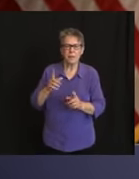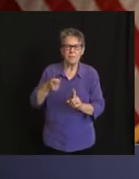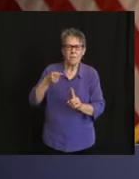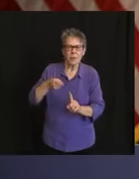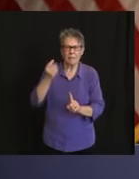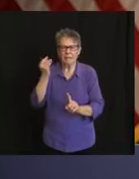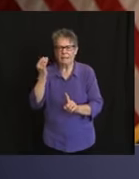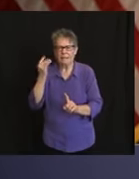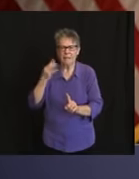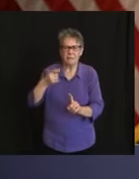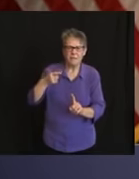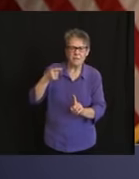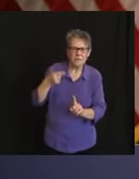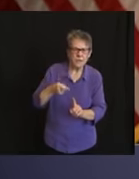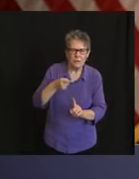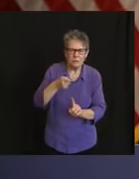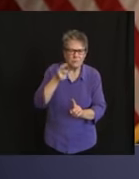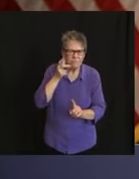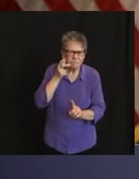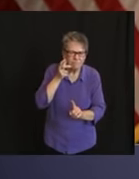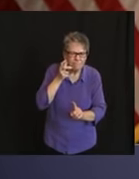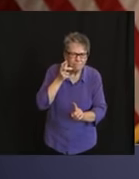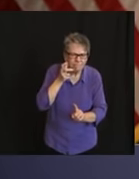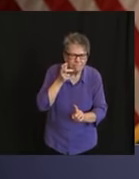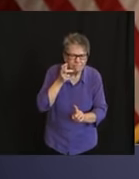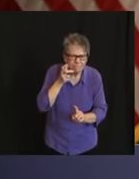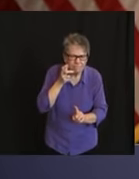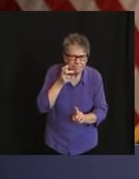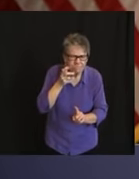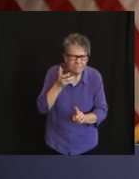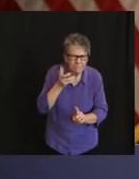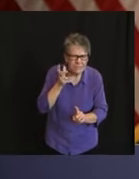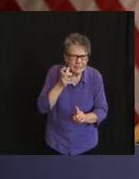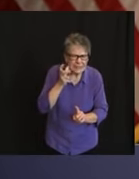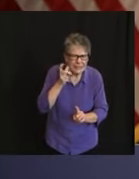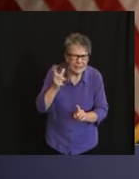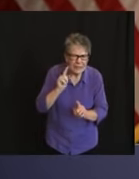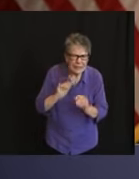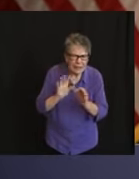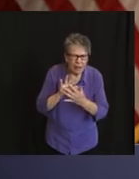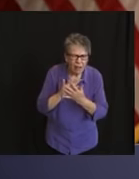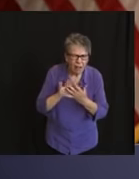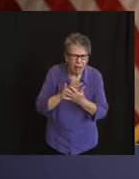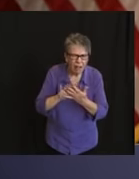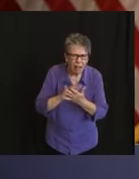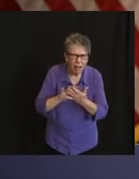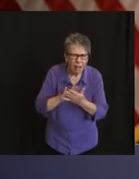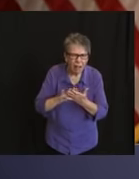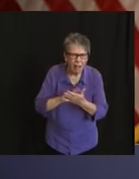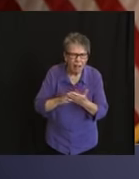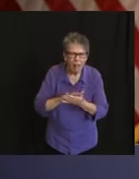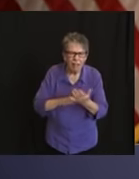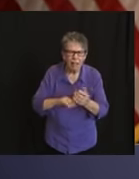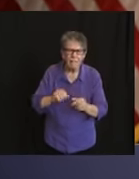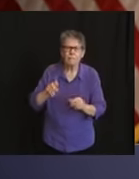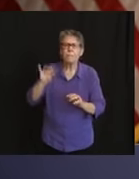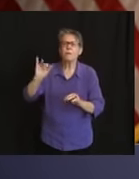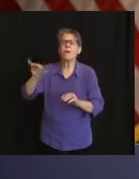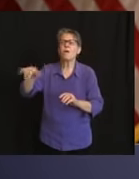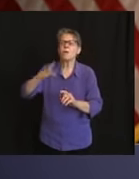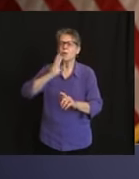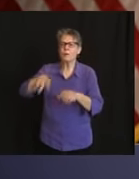I'm not on the ballot this year, but a lot of people are, I might add, including him. You're not only going to leave people on the street in the lurch with